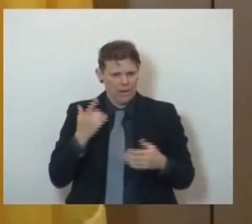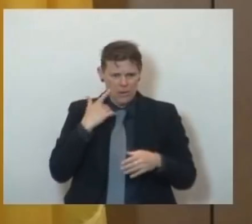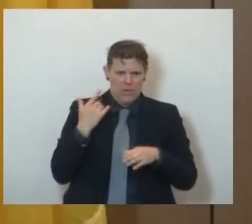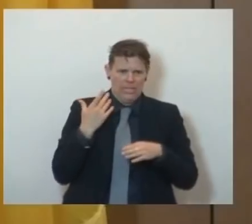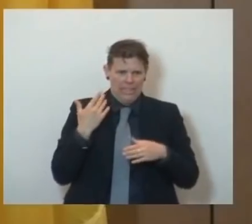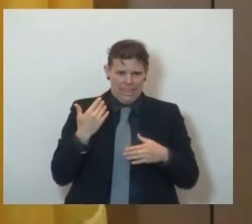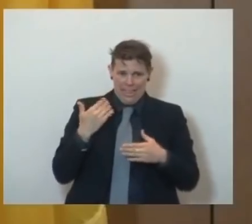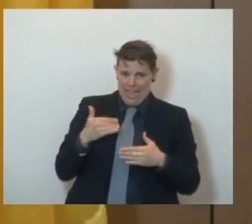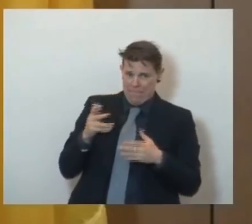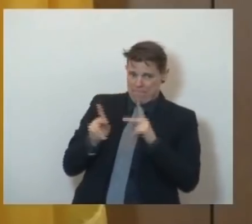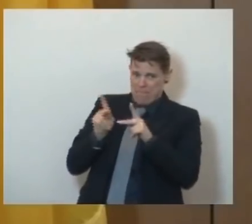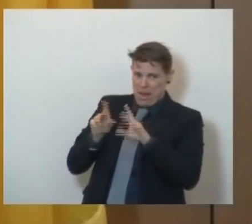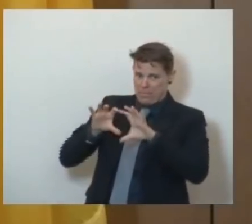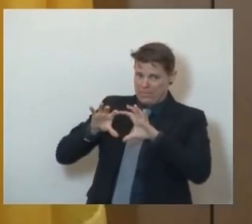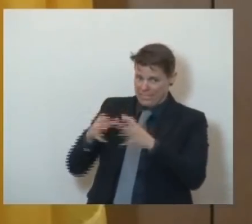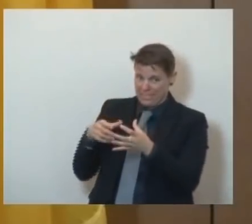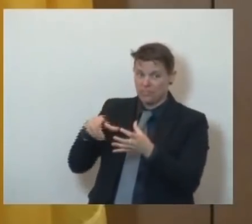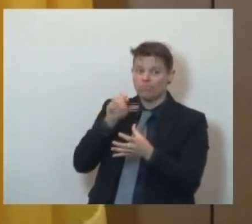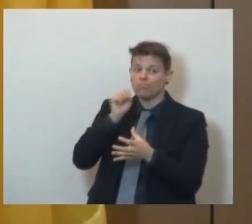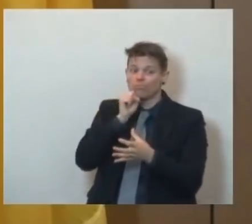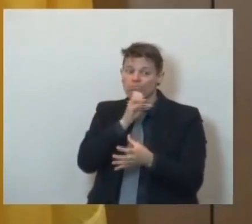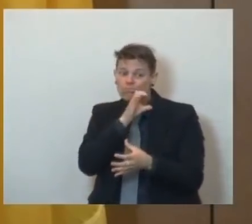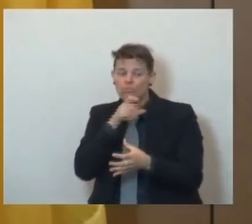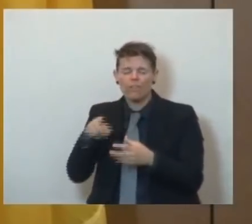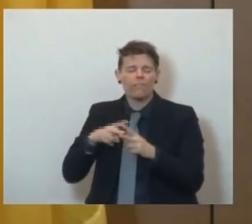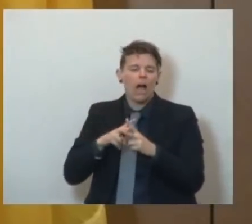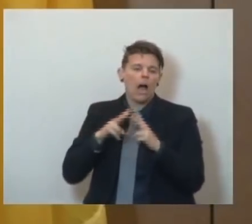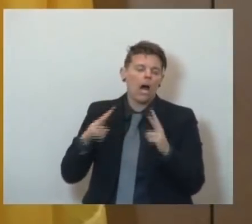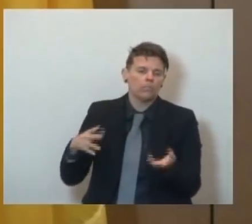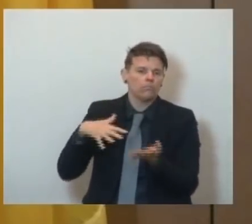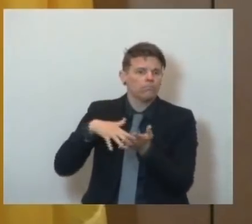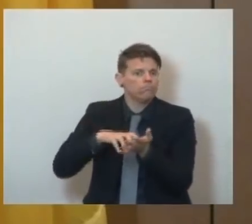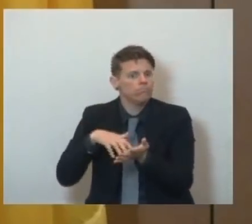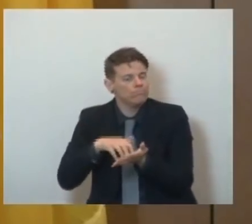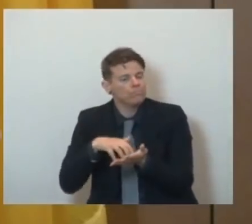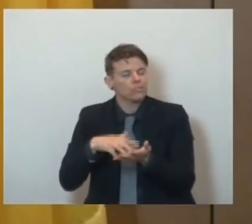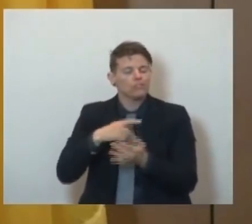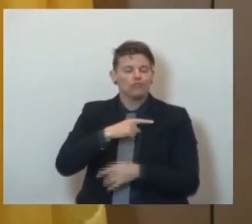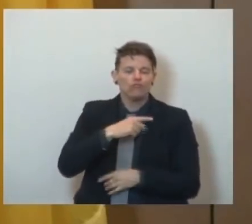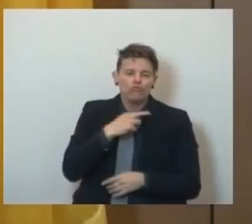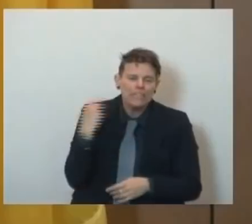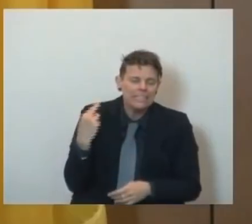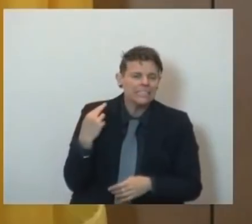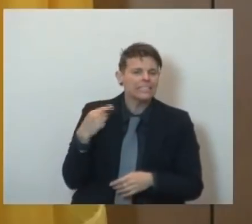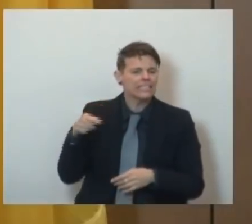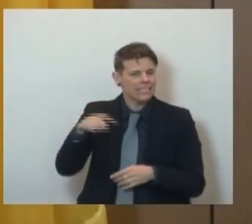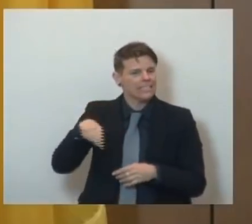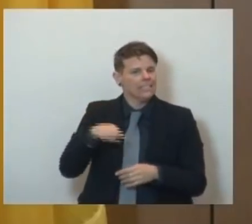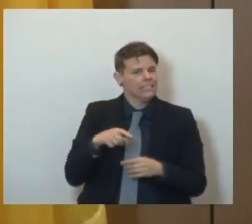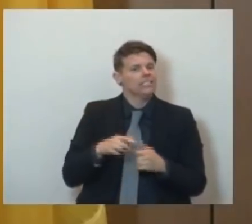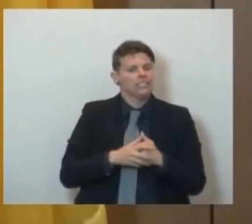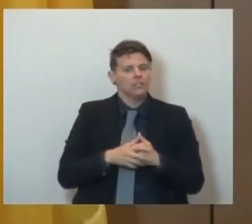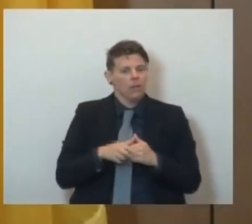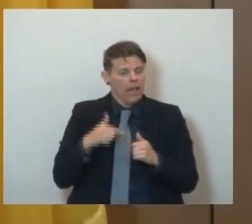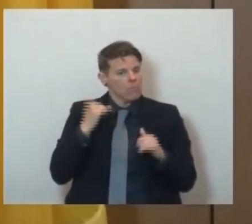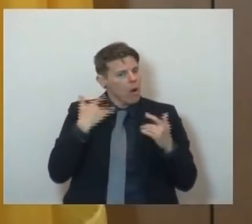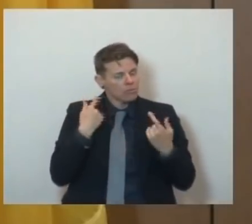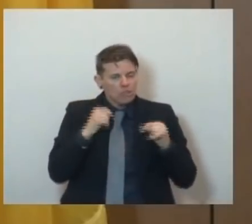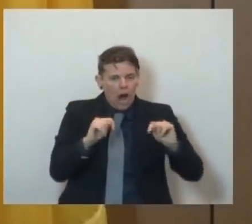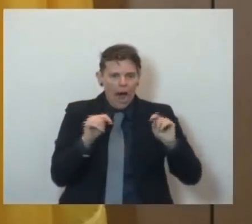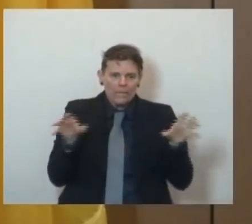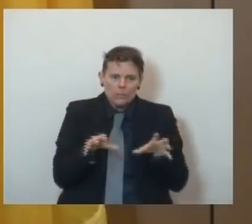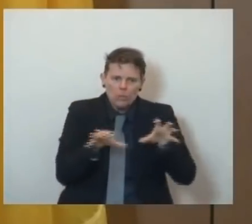populations. And it is one of the reasons that we are going in, and they are too now. They're getting their own test kits